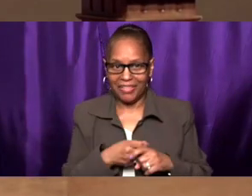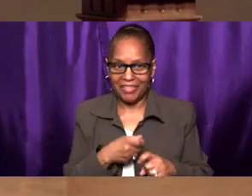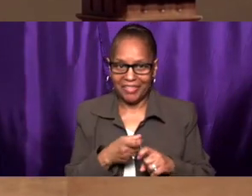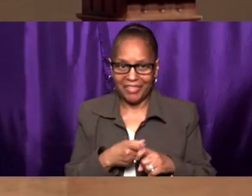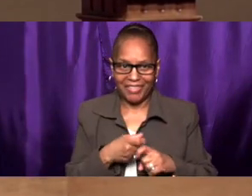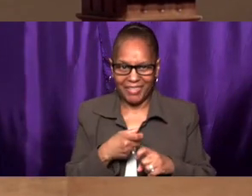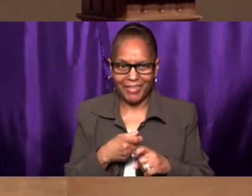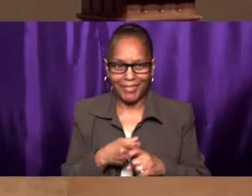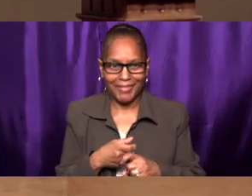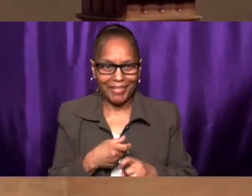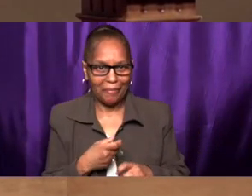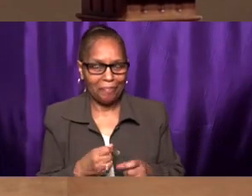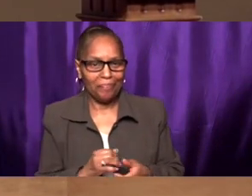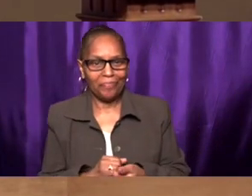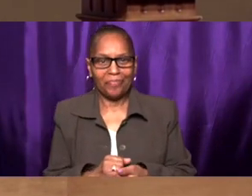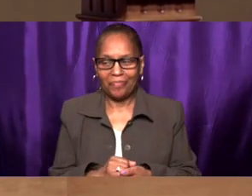No.